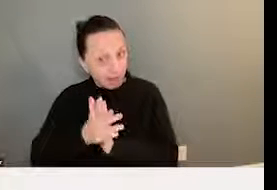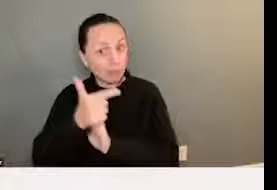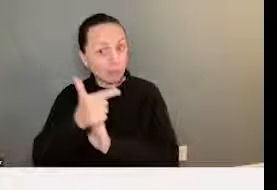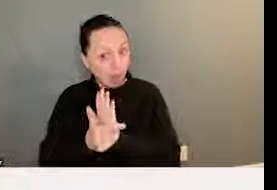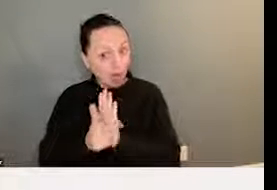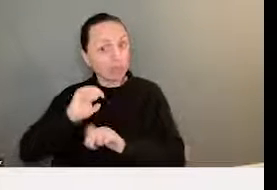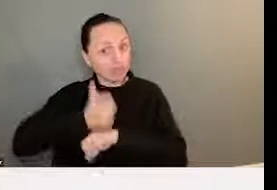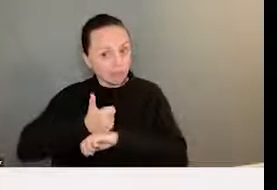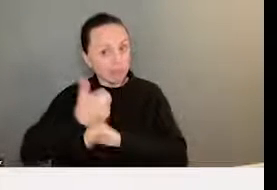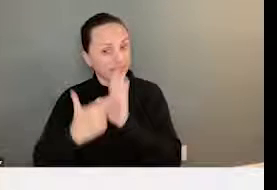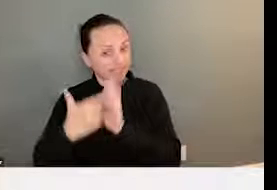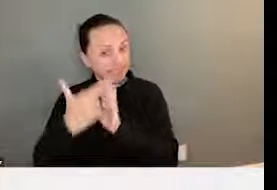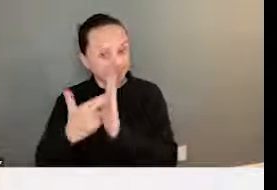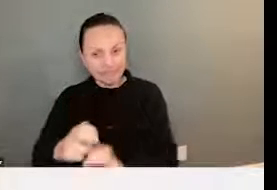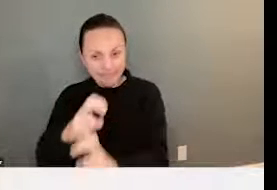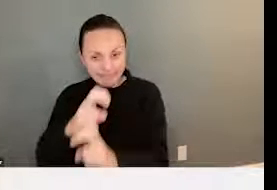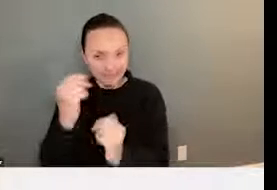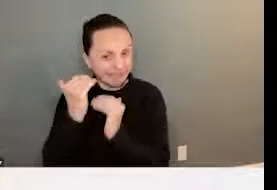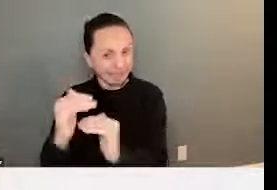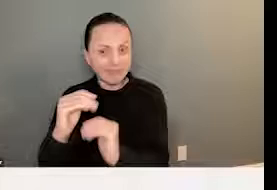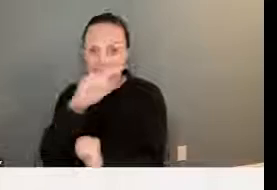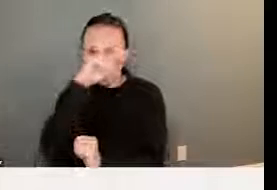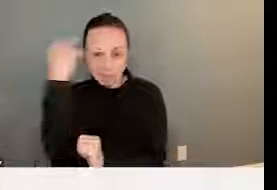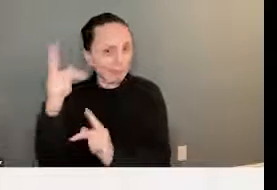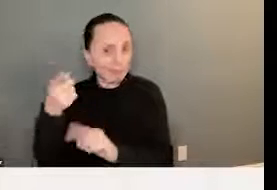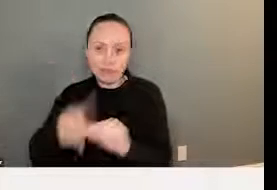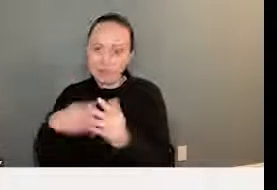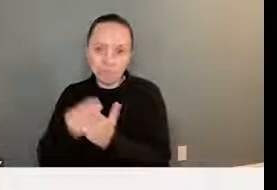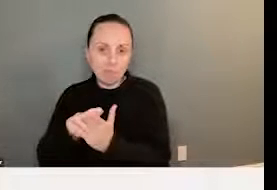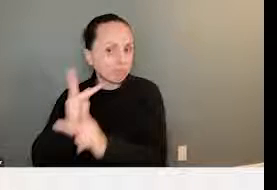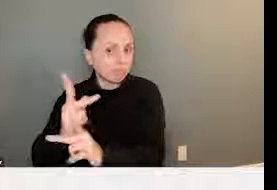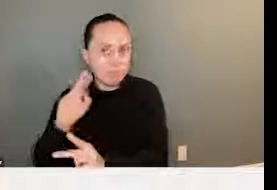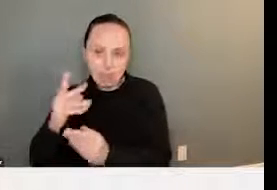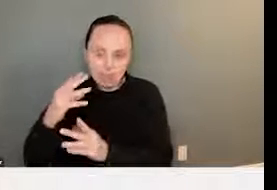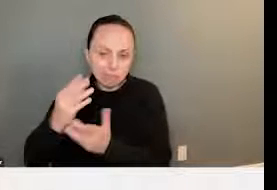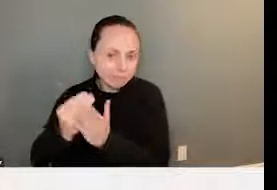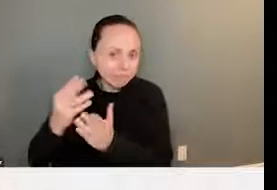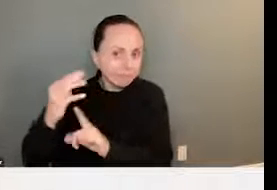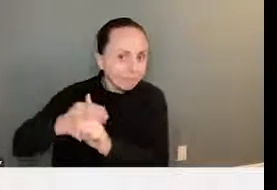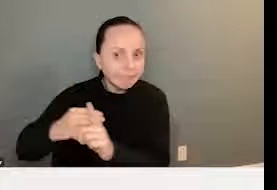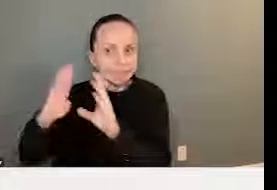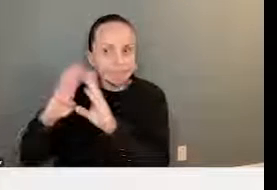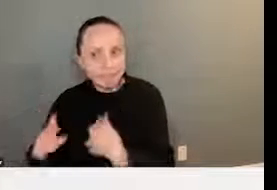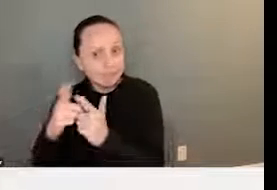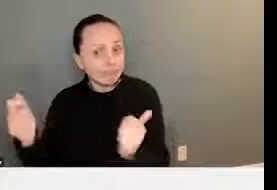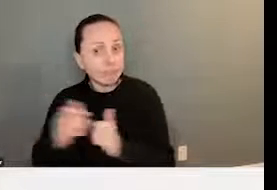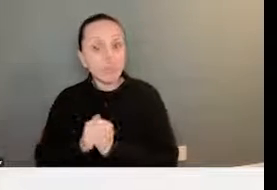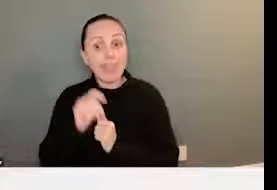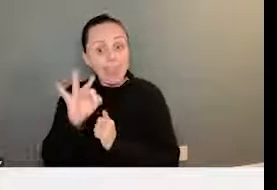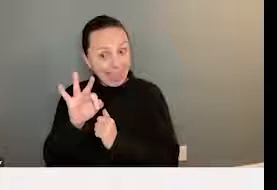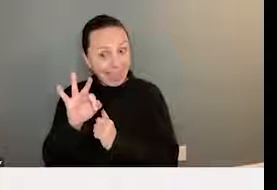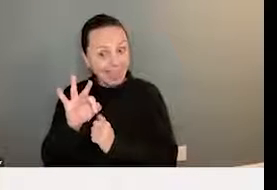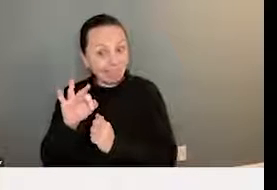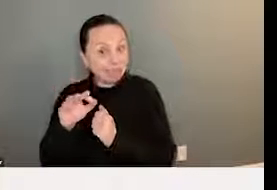sanctions therein that said Black people couldn't get loans from the bank. They would be tailed by the police if they tried to